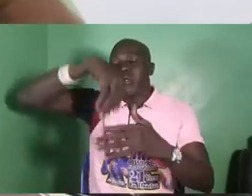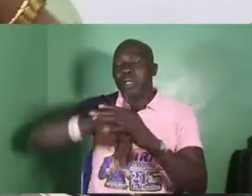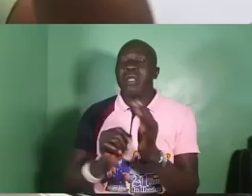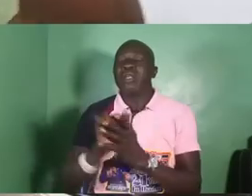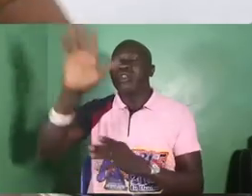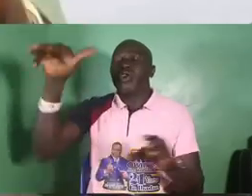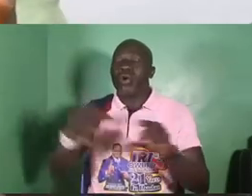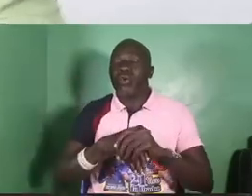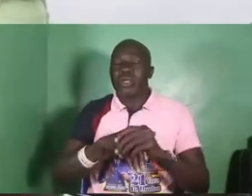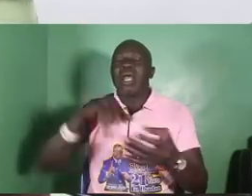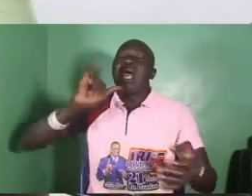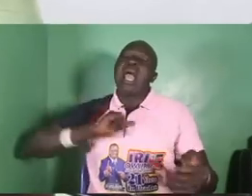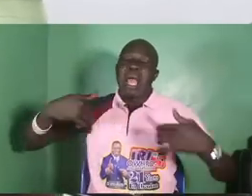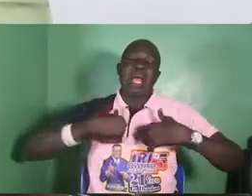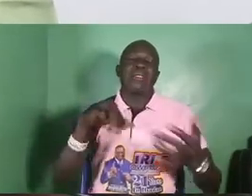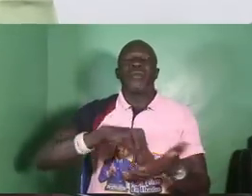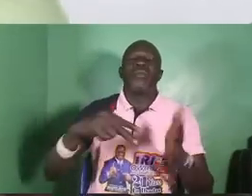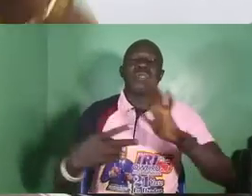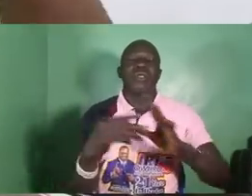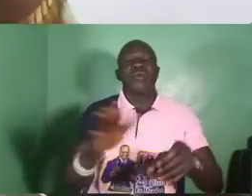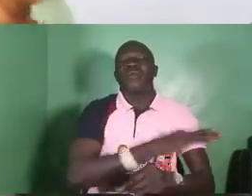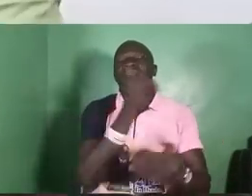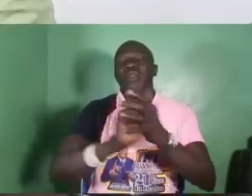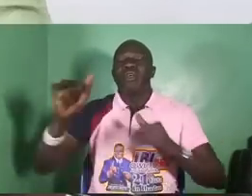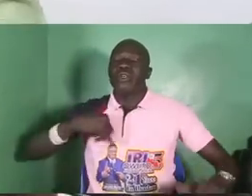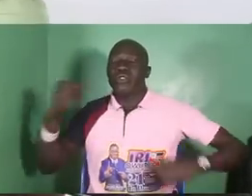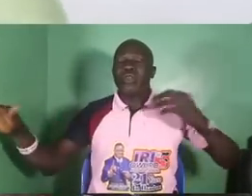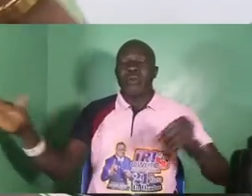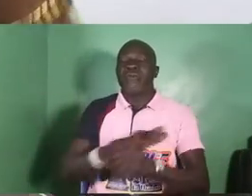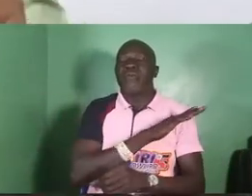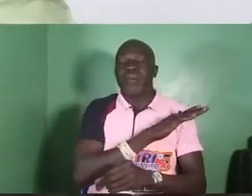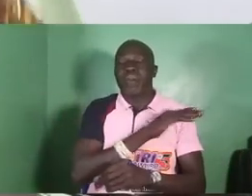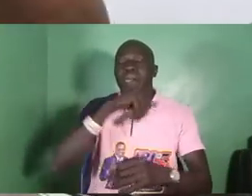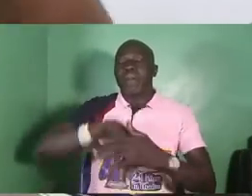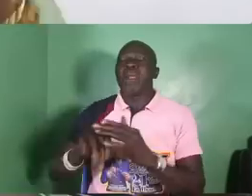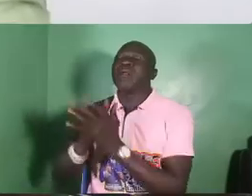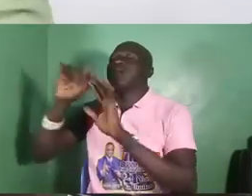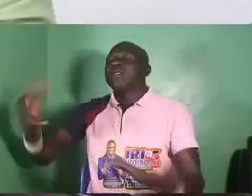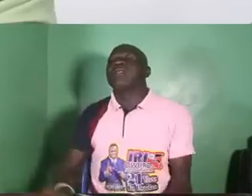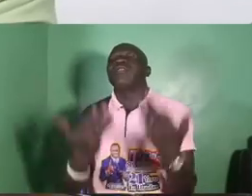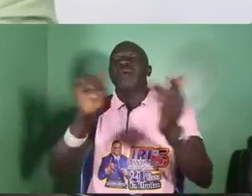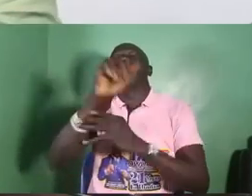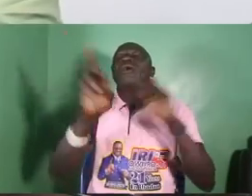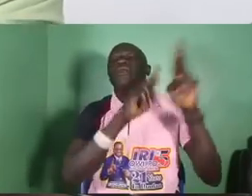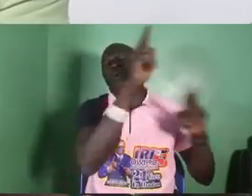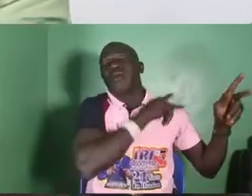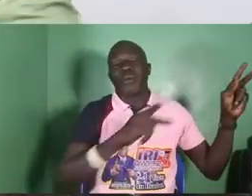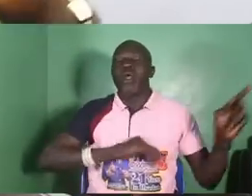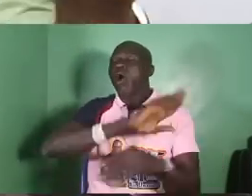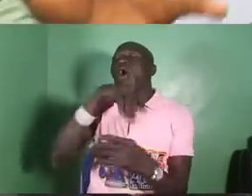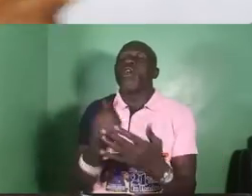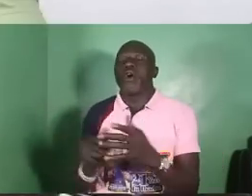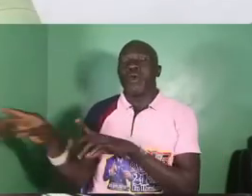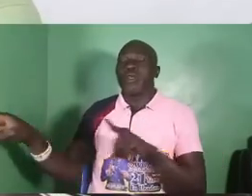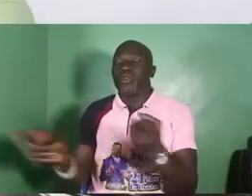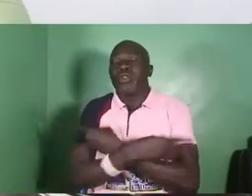rise to your glory. If we are what I need to be marriage to be married, I am. We tell us